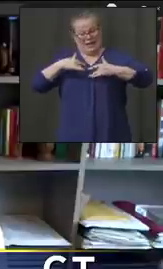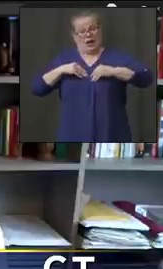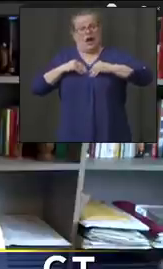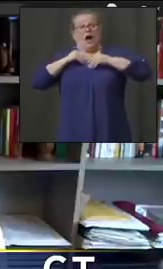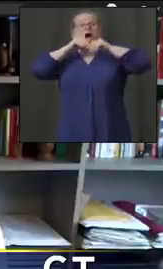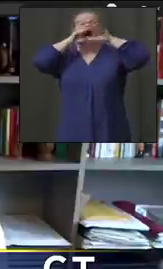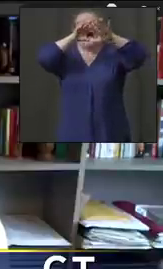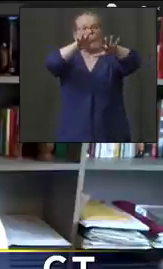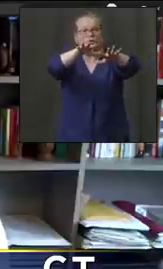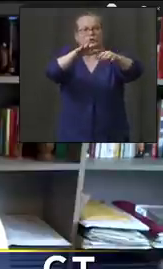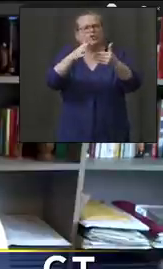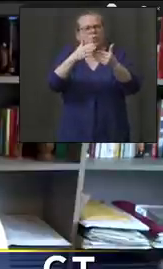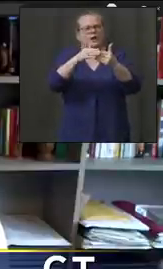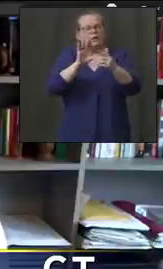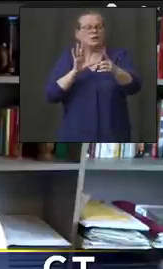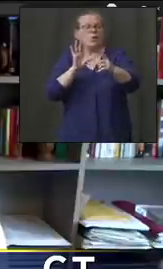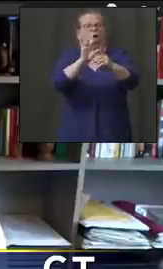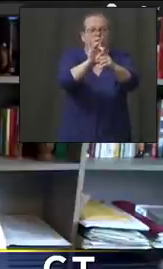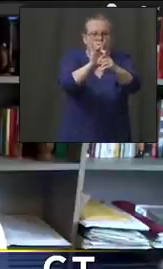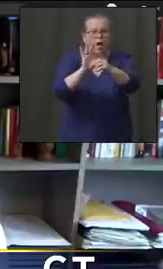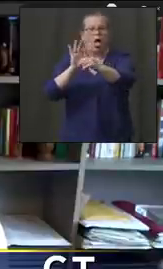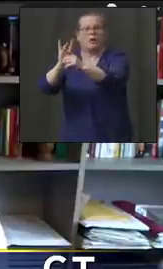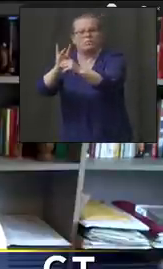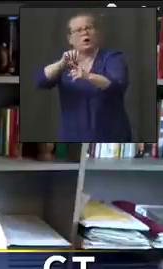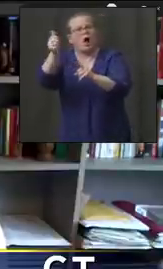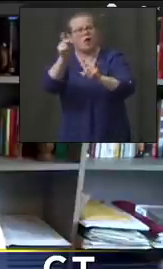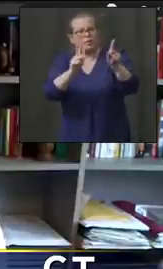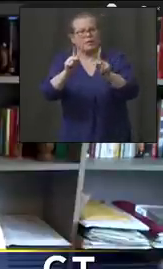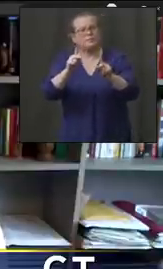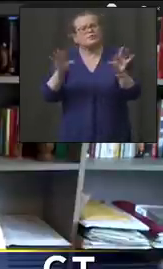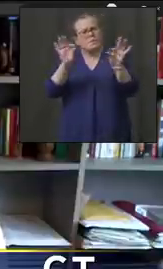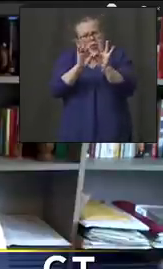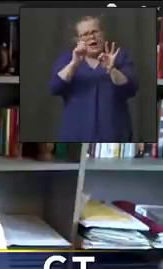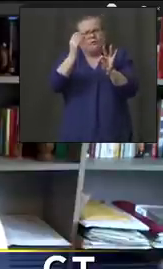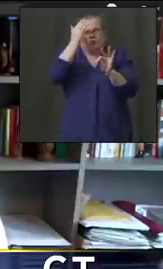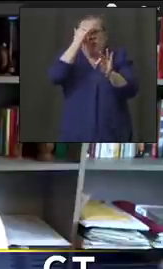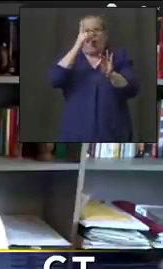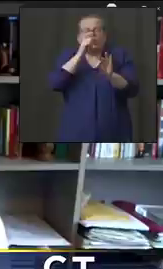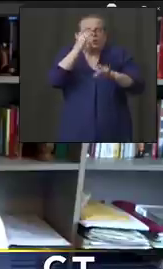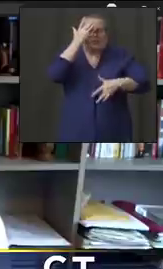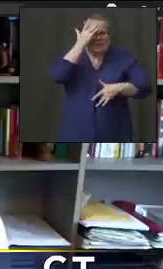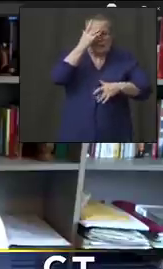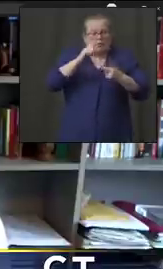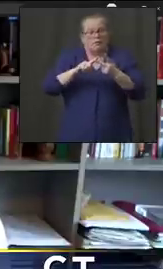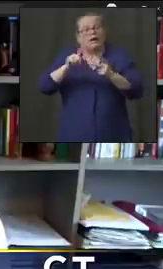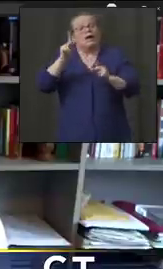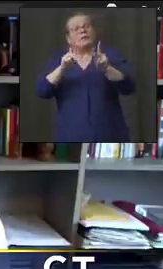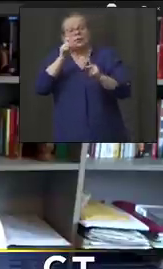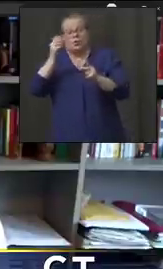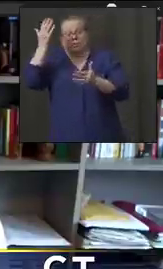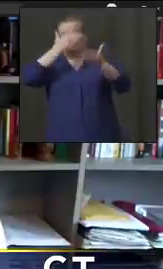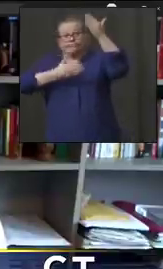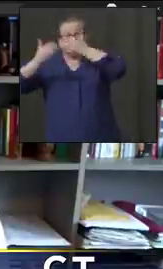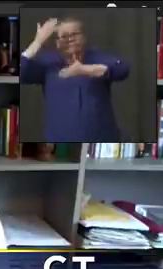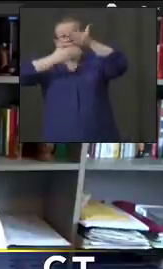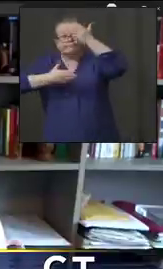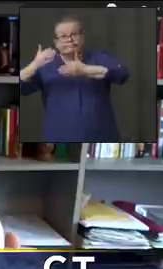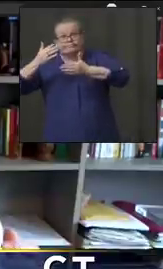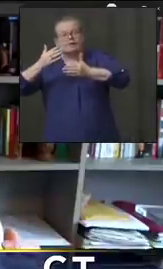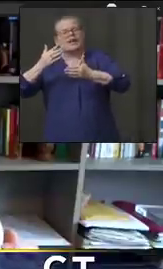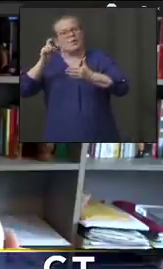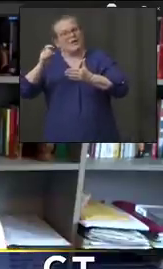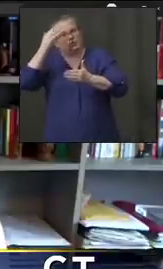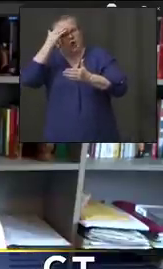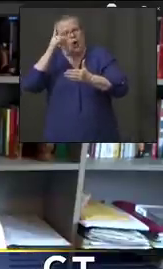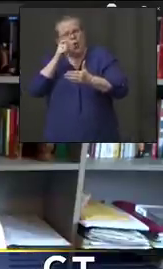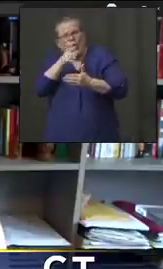their contacts. And that's kind of like the meat and potatoes of public health. We're going to, as I mentioned before, this is